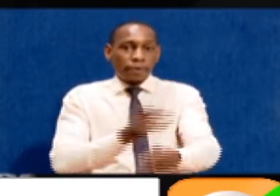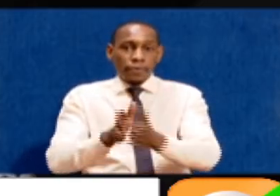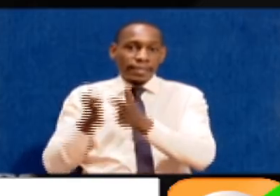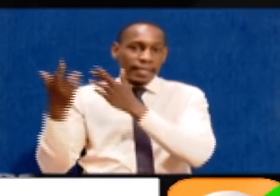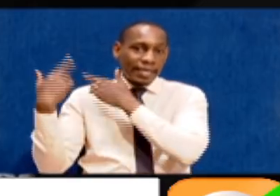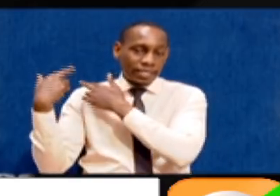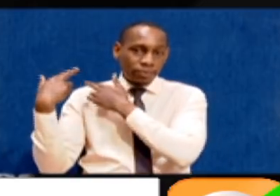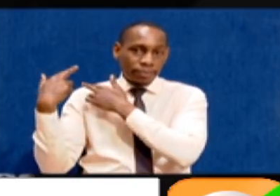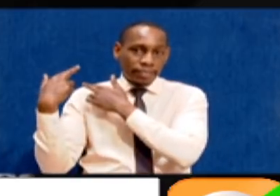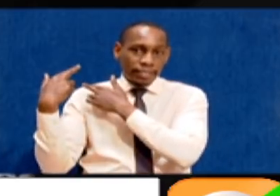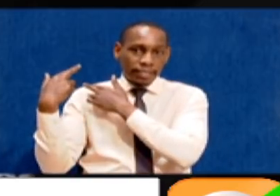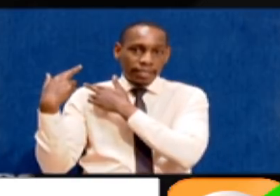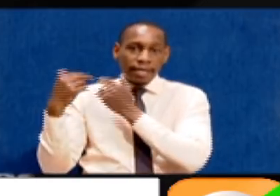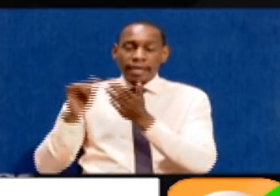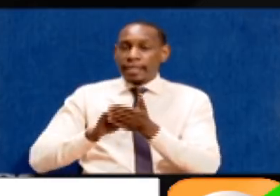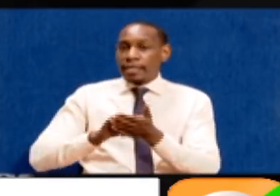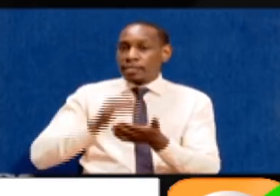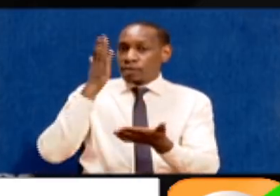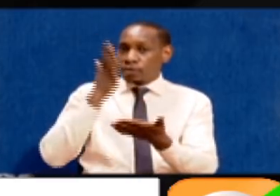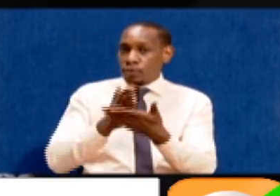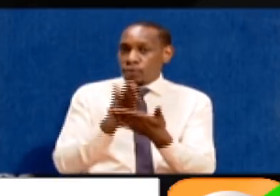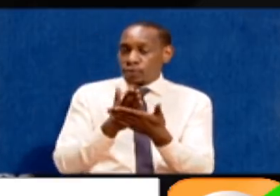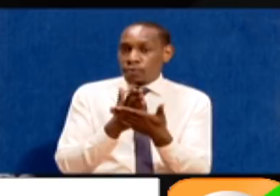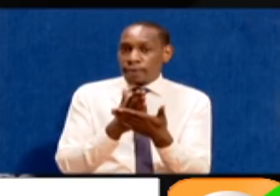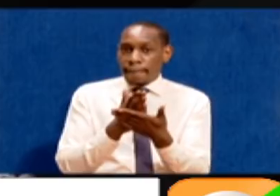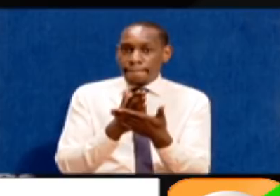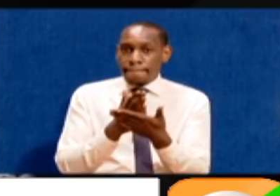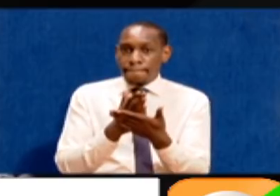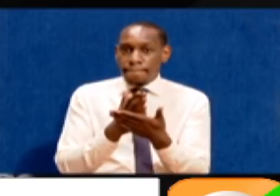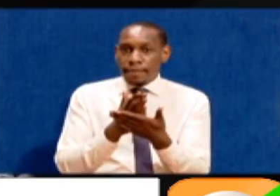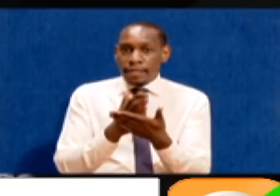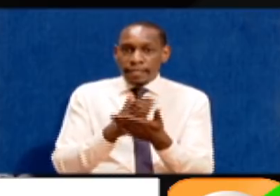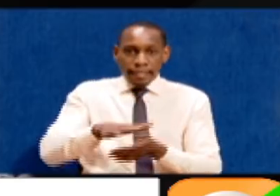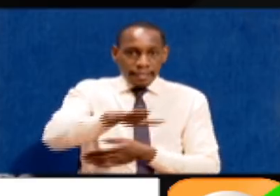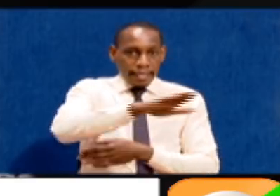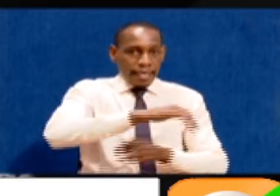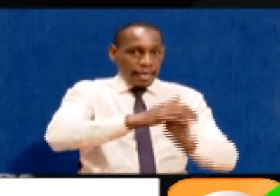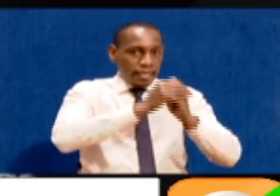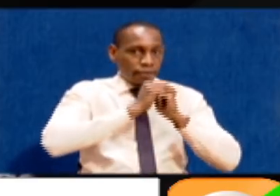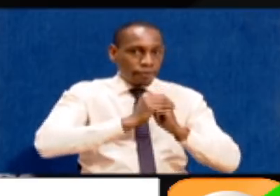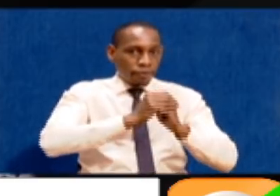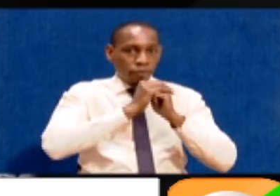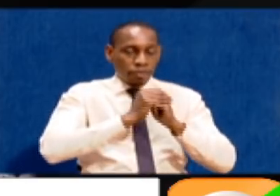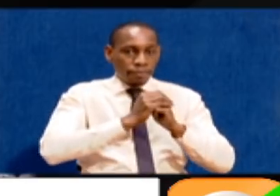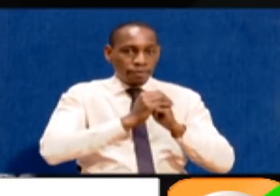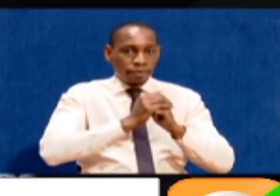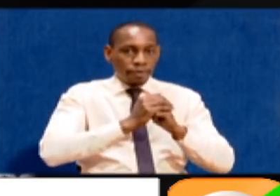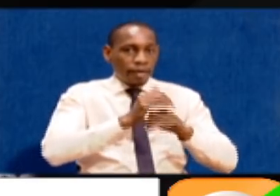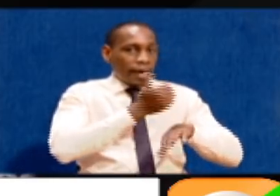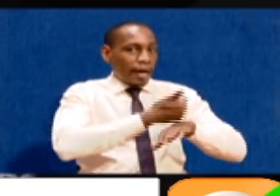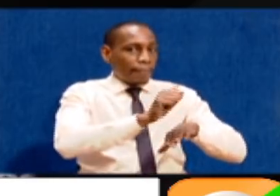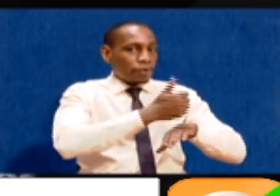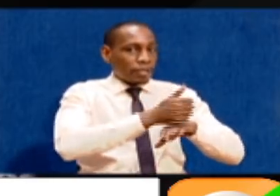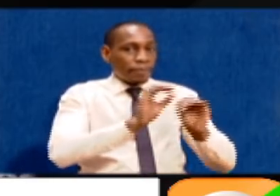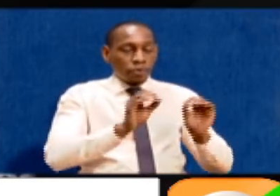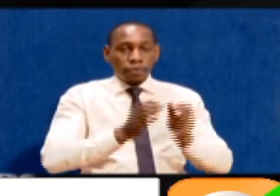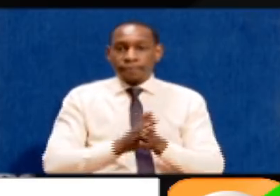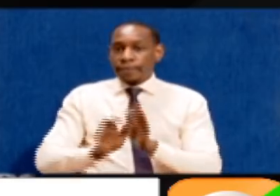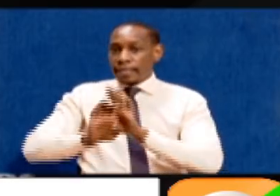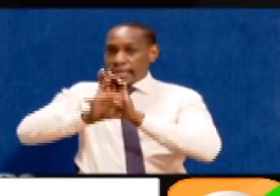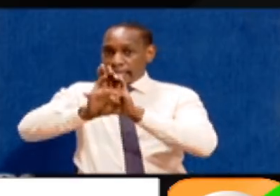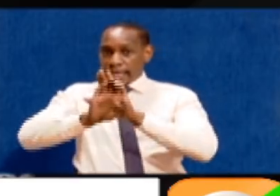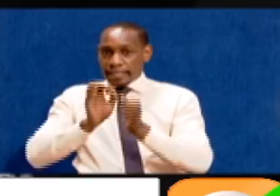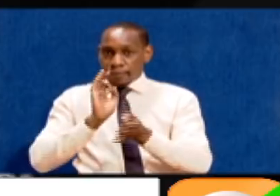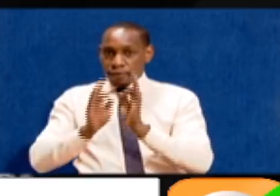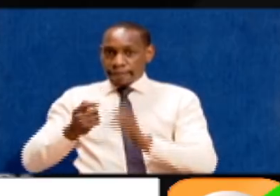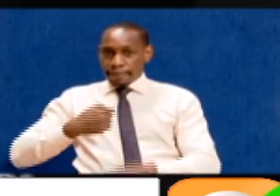the responsibility to ensure that the place of worship is not abused. Mm-hmm. So for example, if